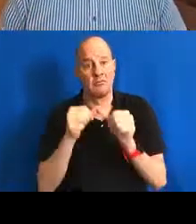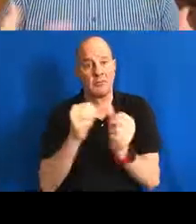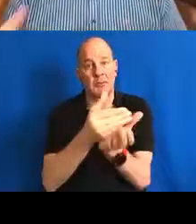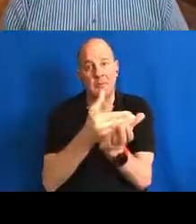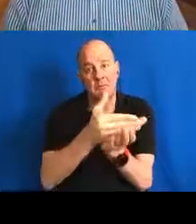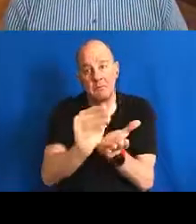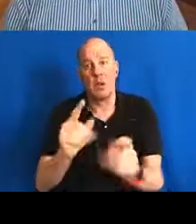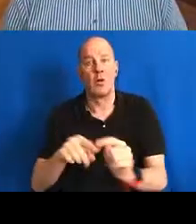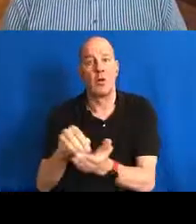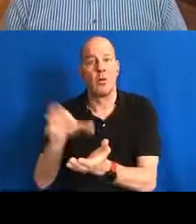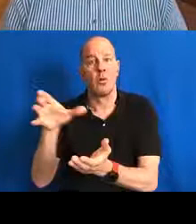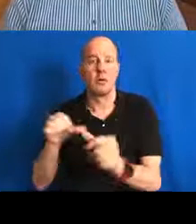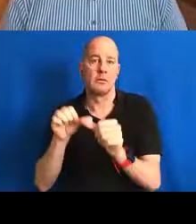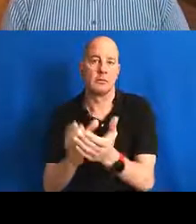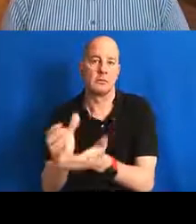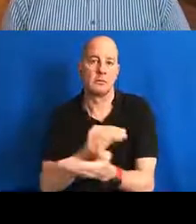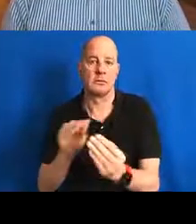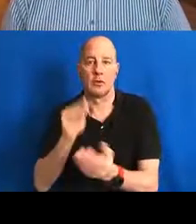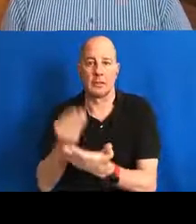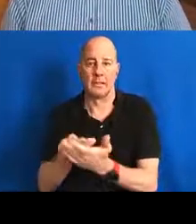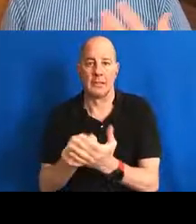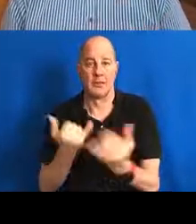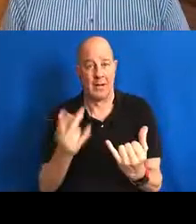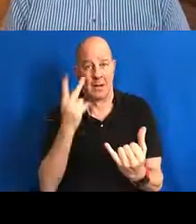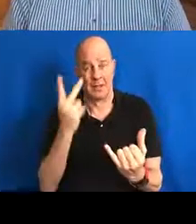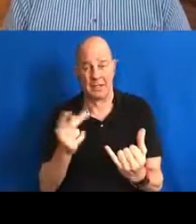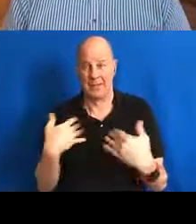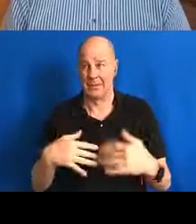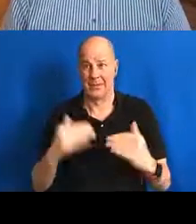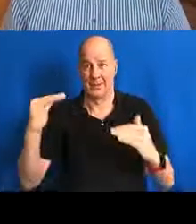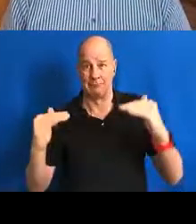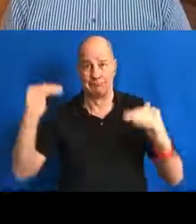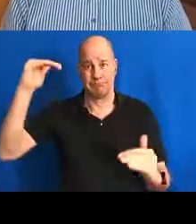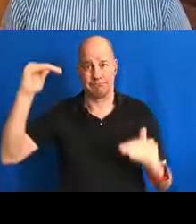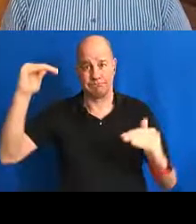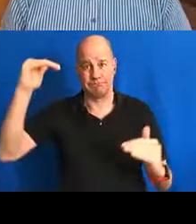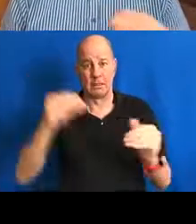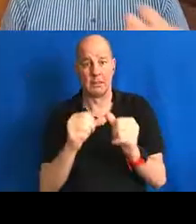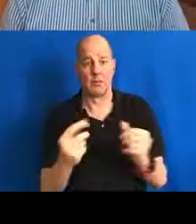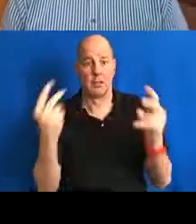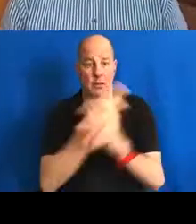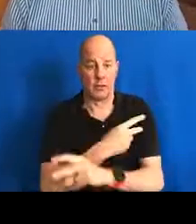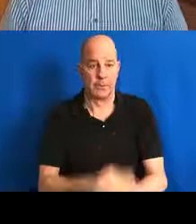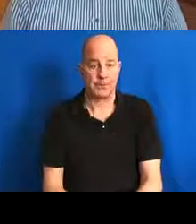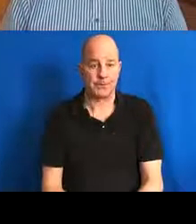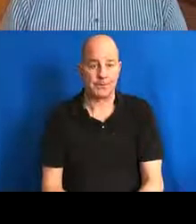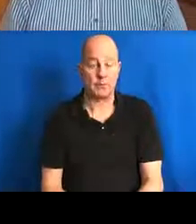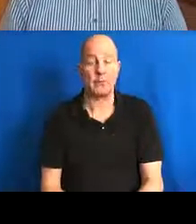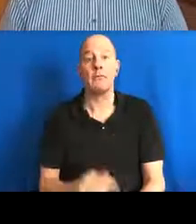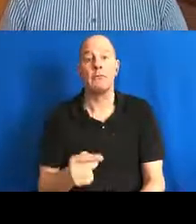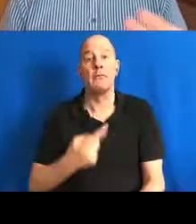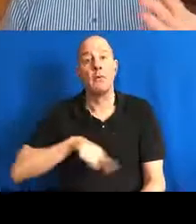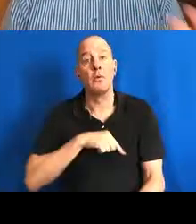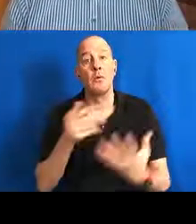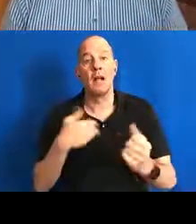exacerbated the existing inequalities of our system. And so what we're hoping to do is to create a different type of system,